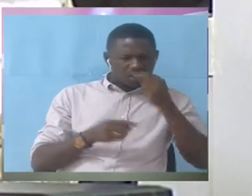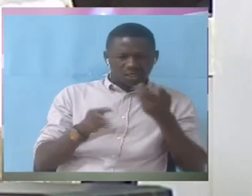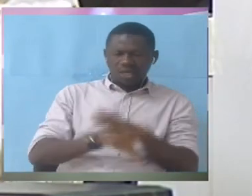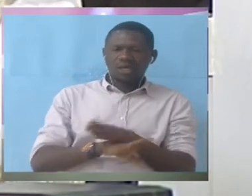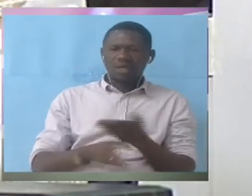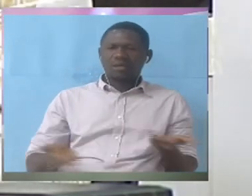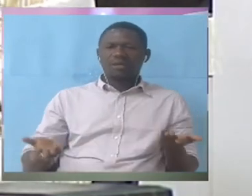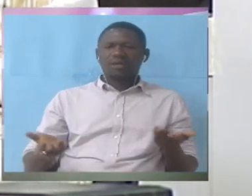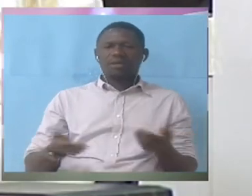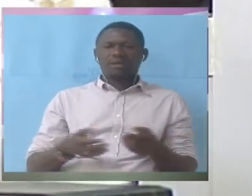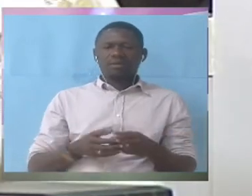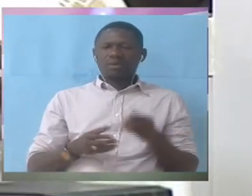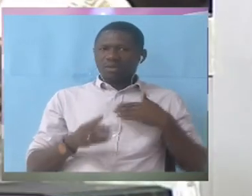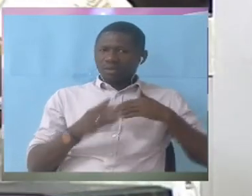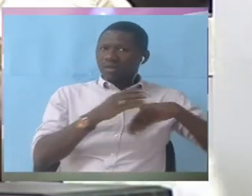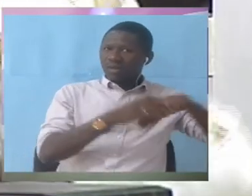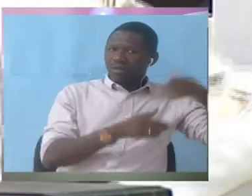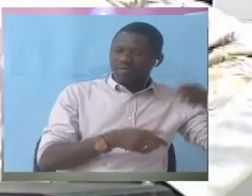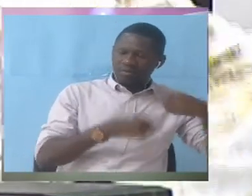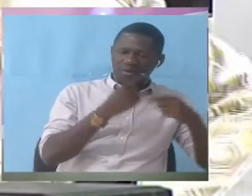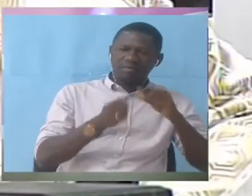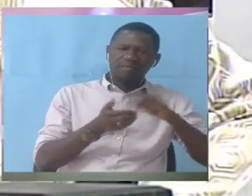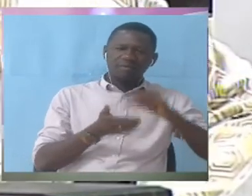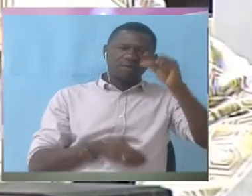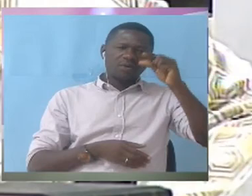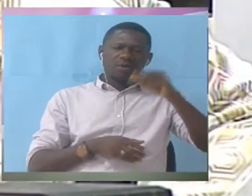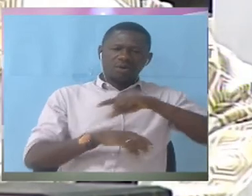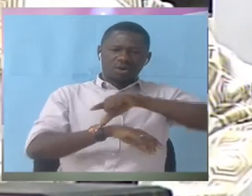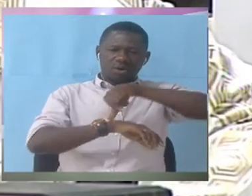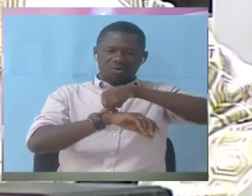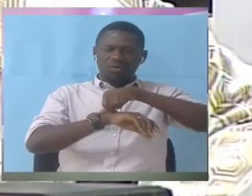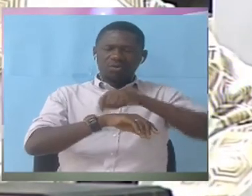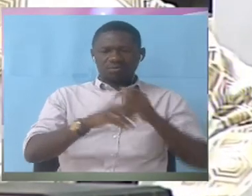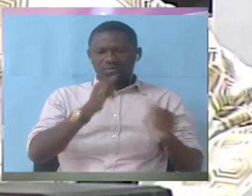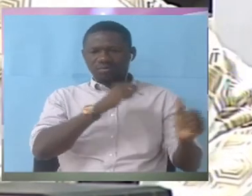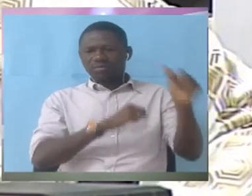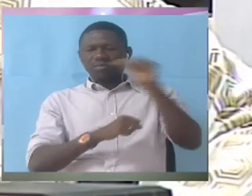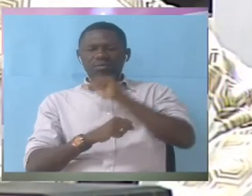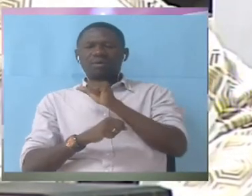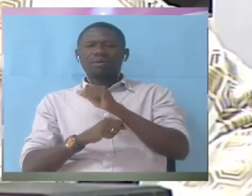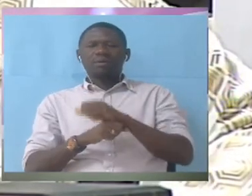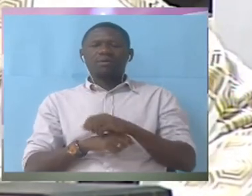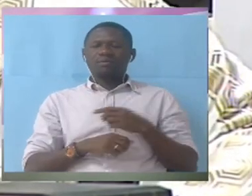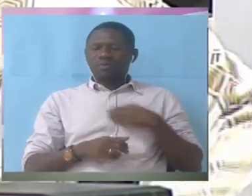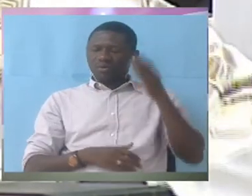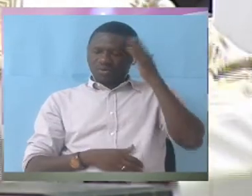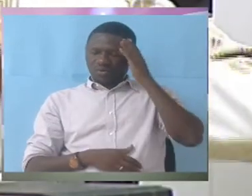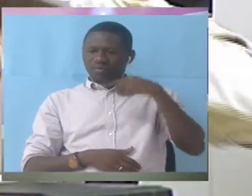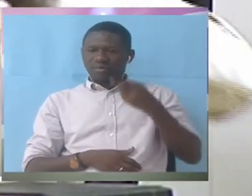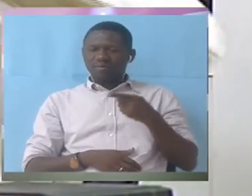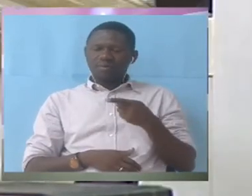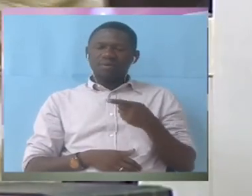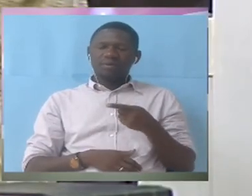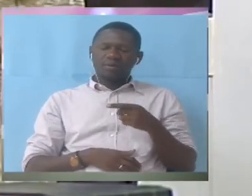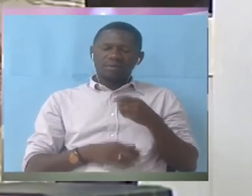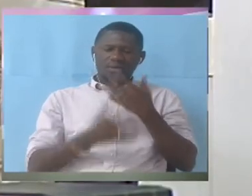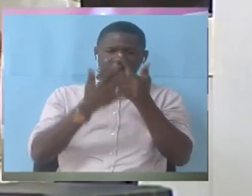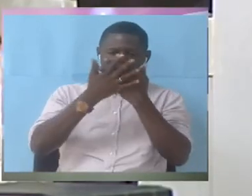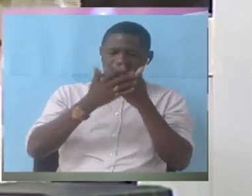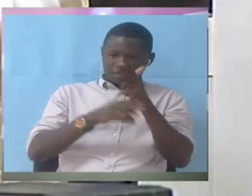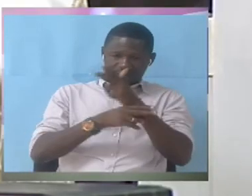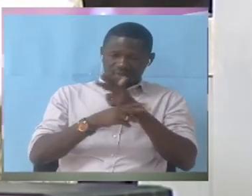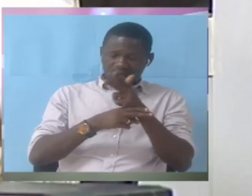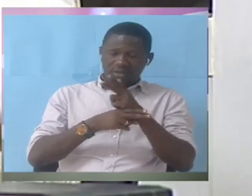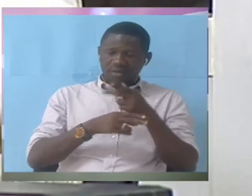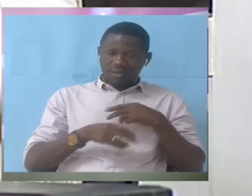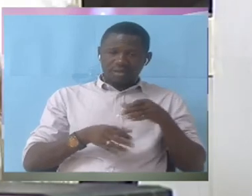dem. Few hours later, they brought him back. Ay waxtu yu neew ñu indi waat ko. And we learned from the prison officers that they had taken him